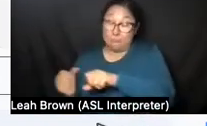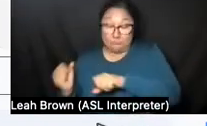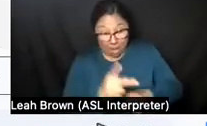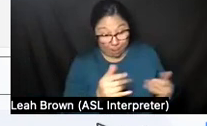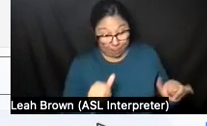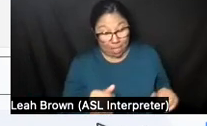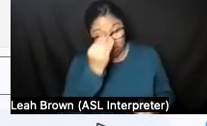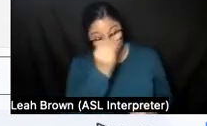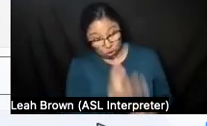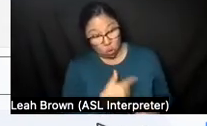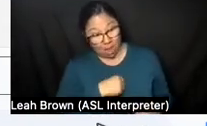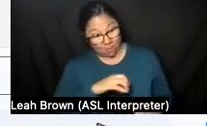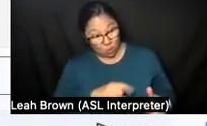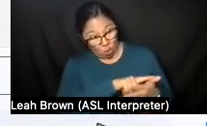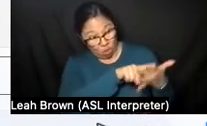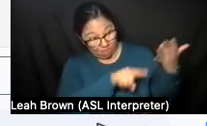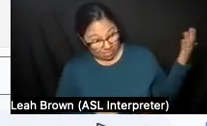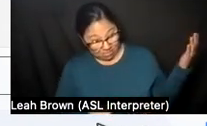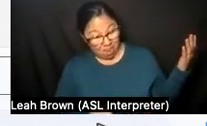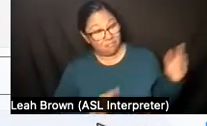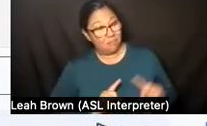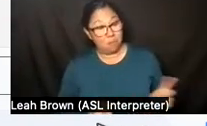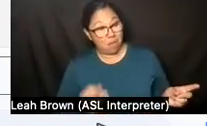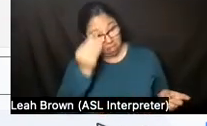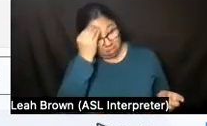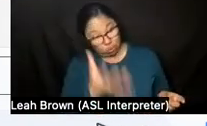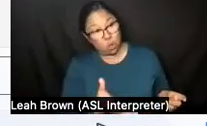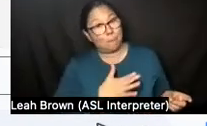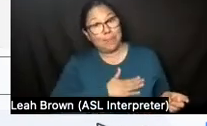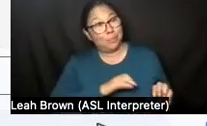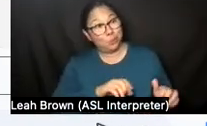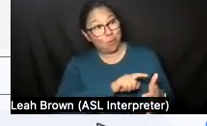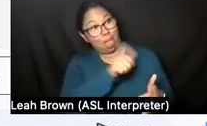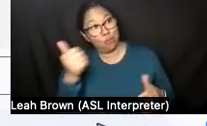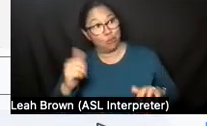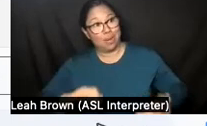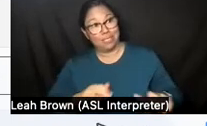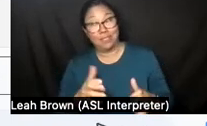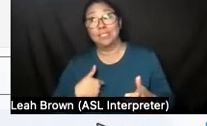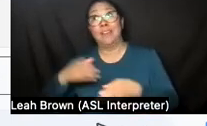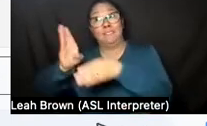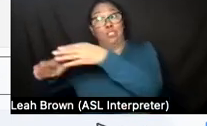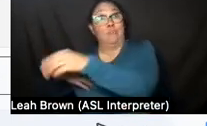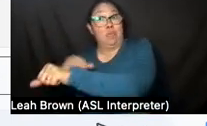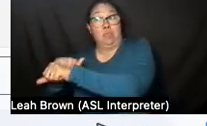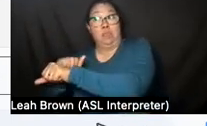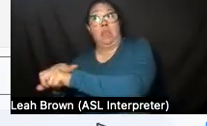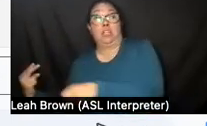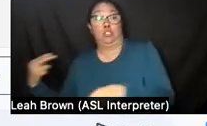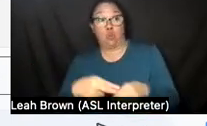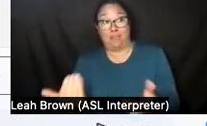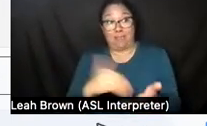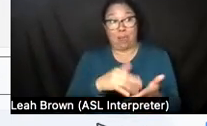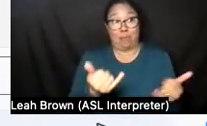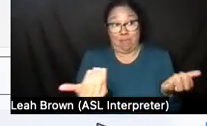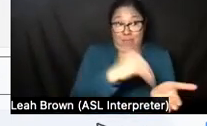this, and in the meantime, can you please engage in this or that activity? And when I'm done, I'll come back and join you. But it is hard,